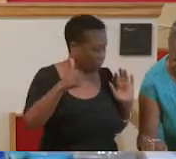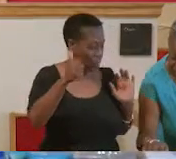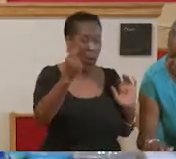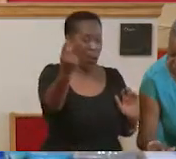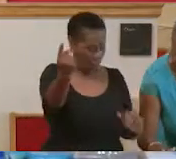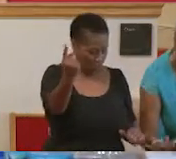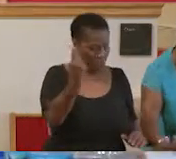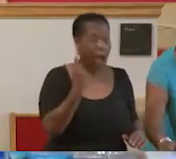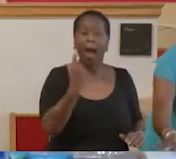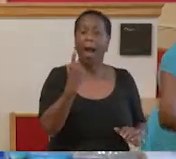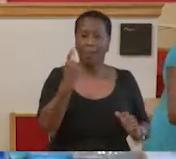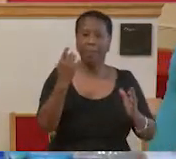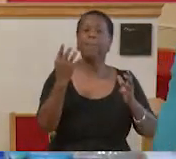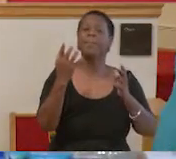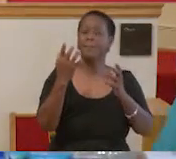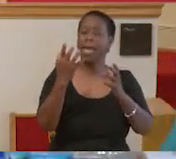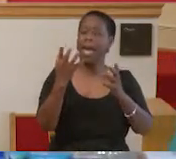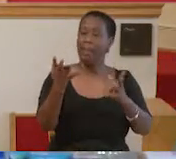your prize.